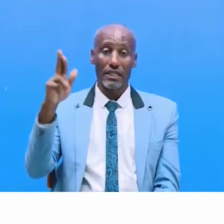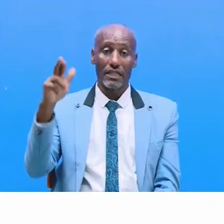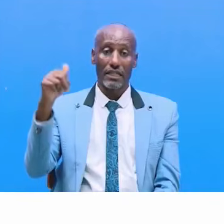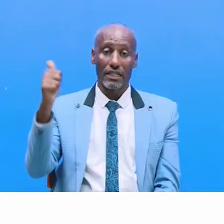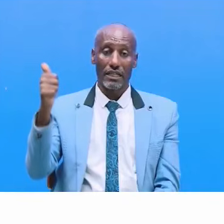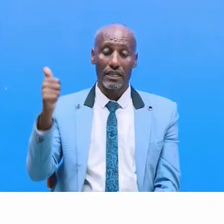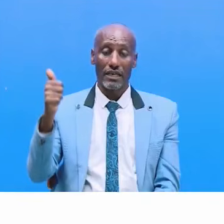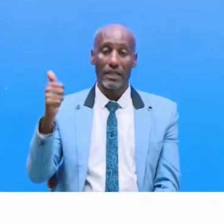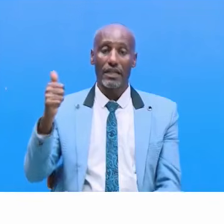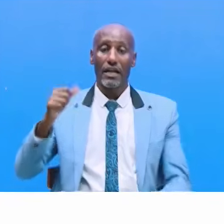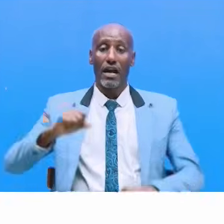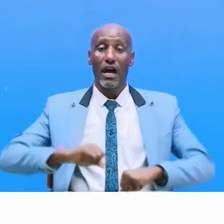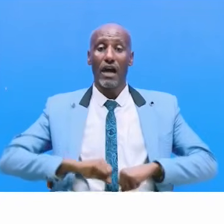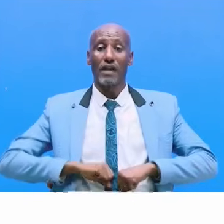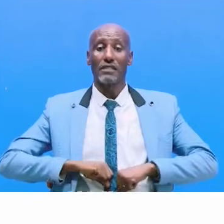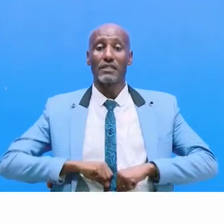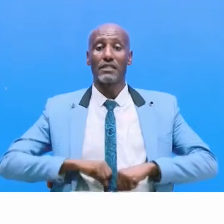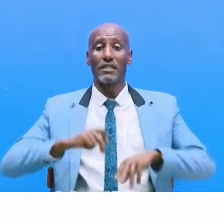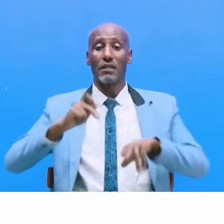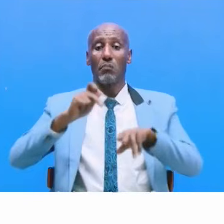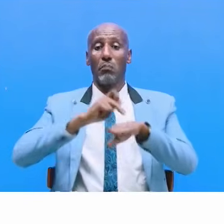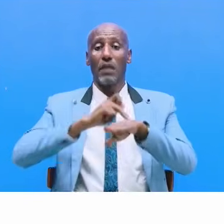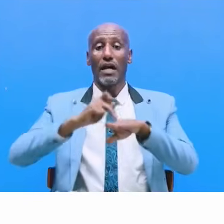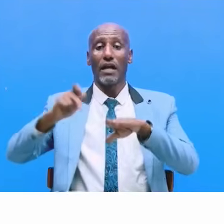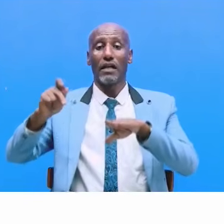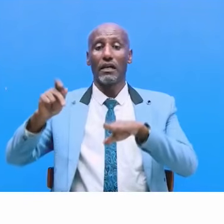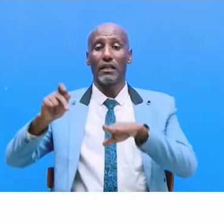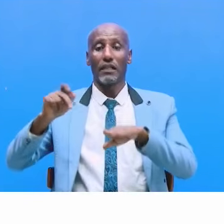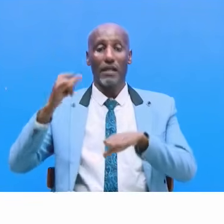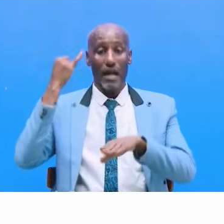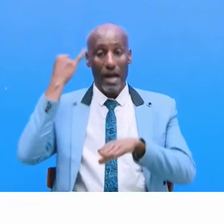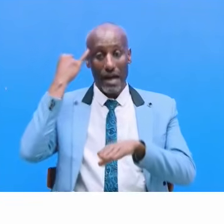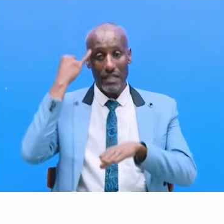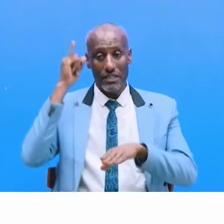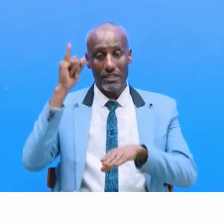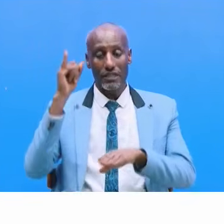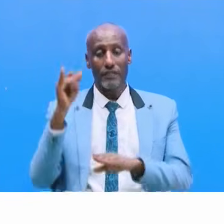has blank idea